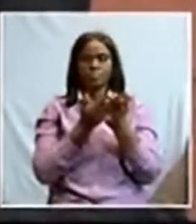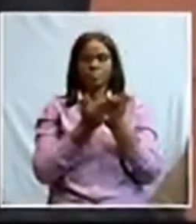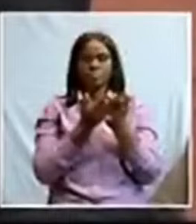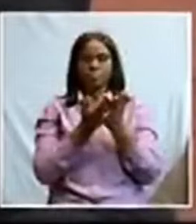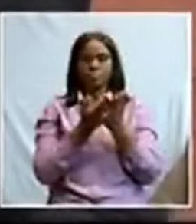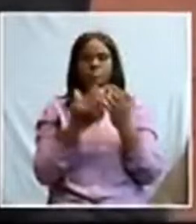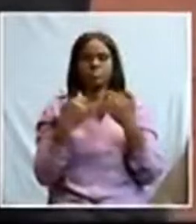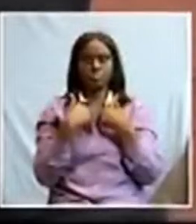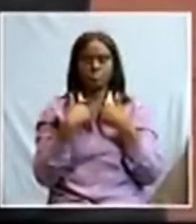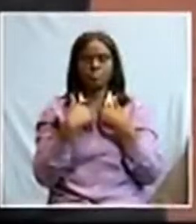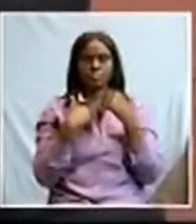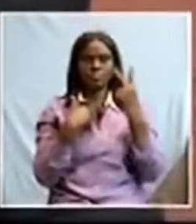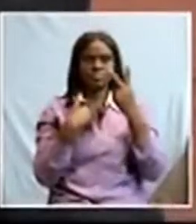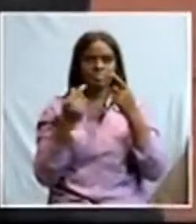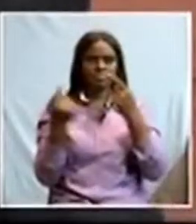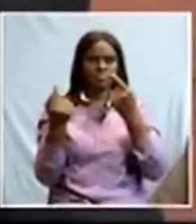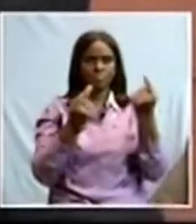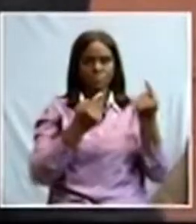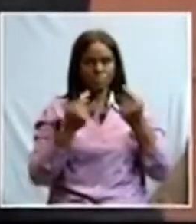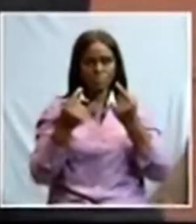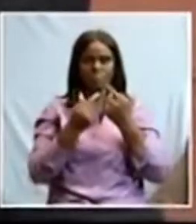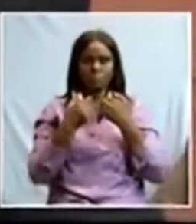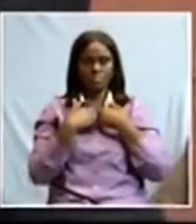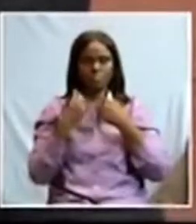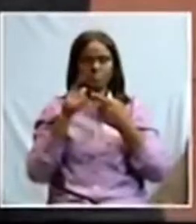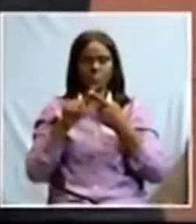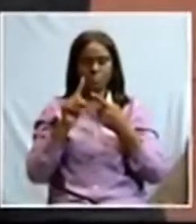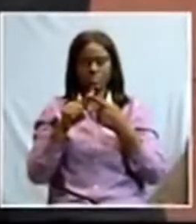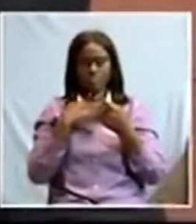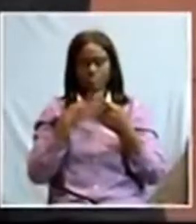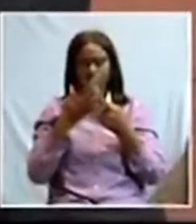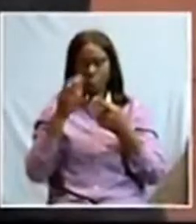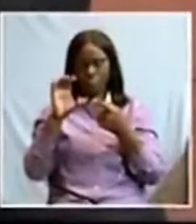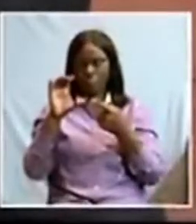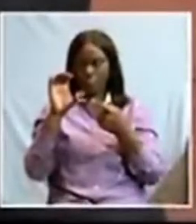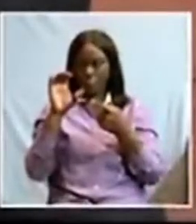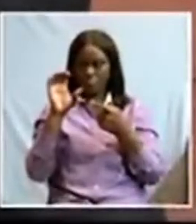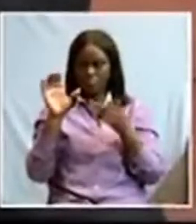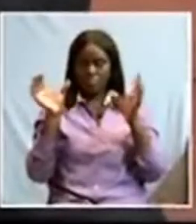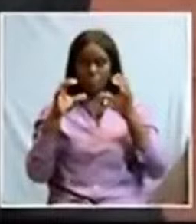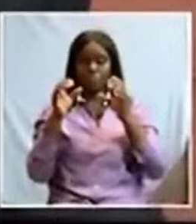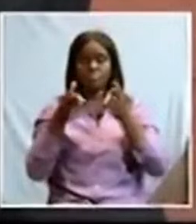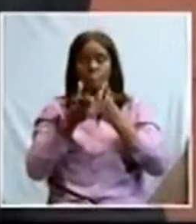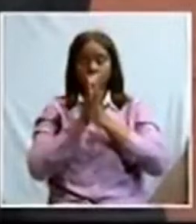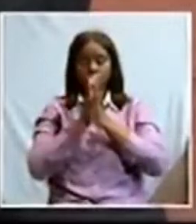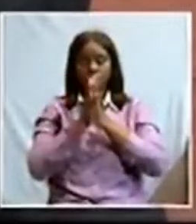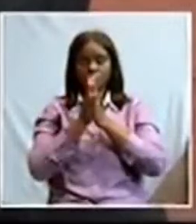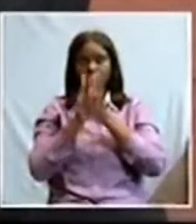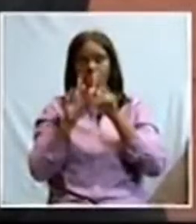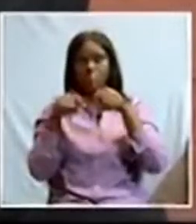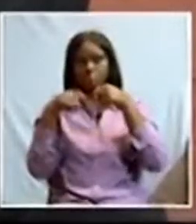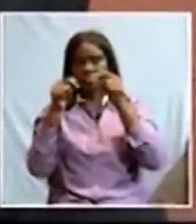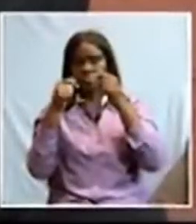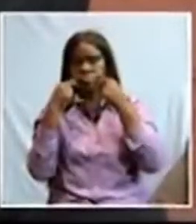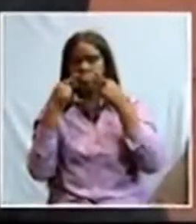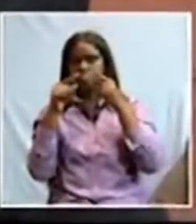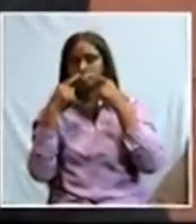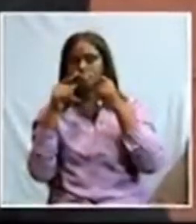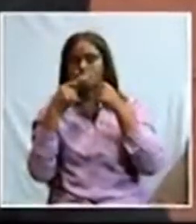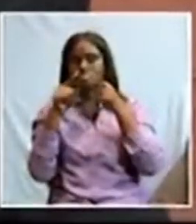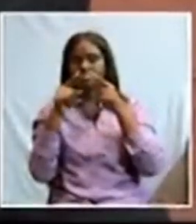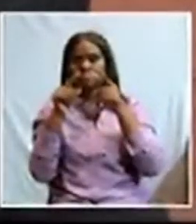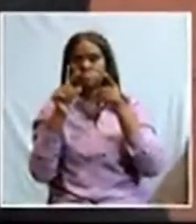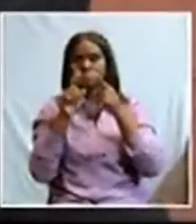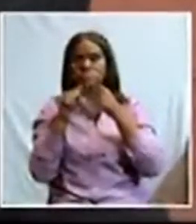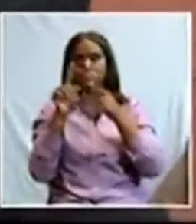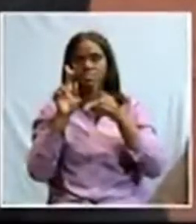we have two scenarios here. We have one where the council is demanding, they issue demand notices to